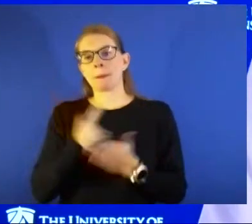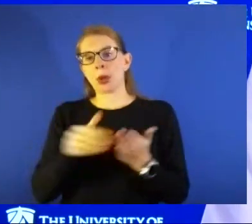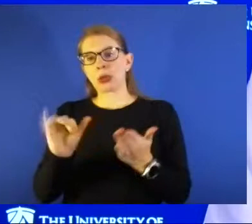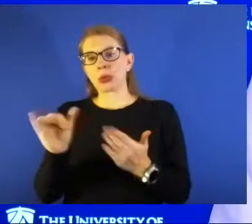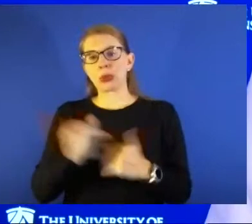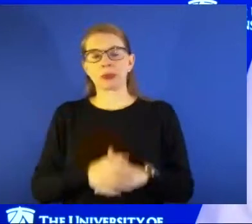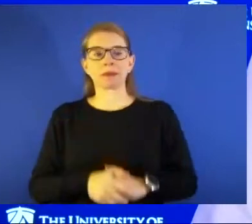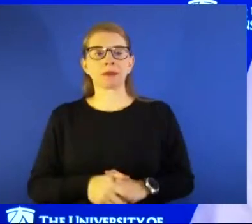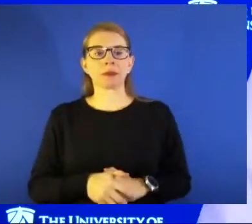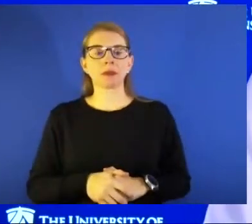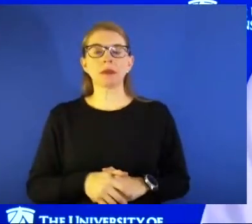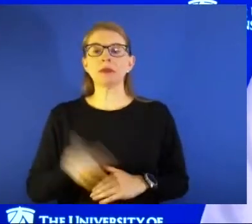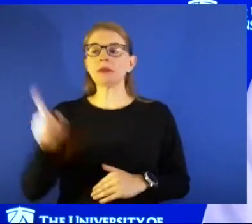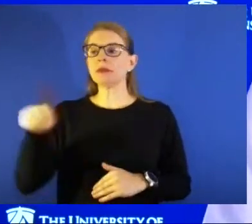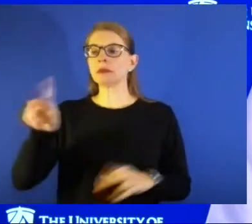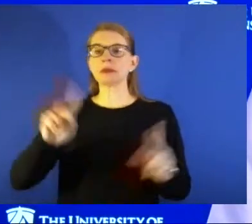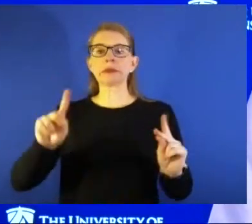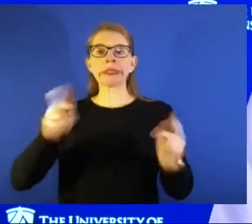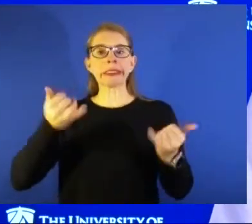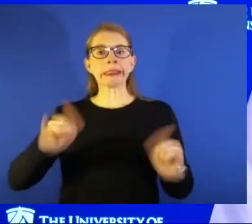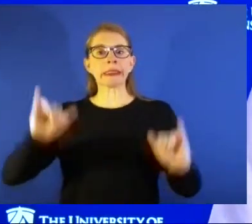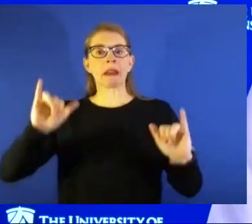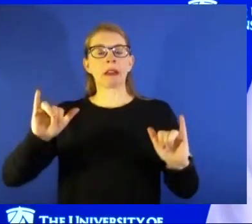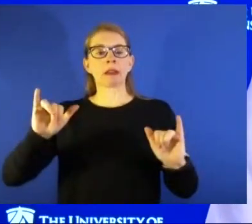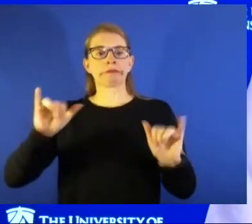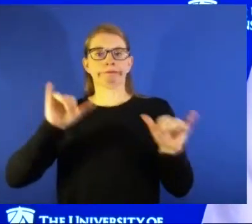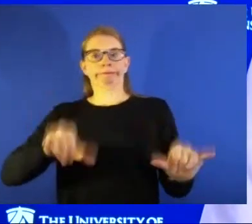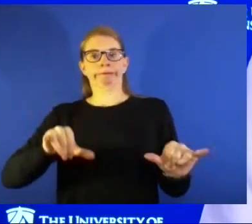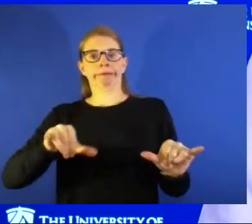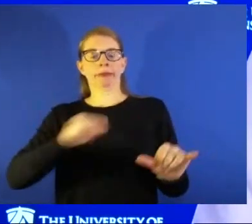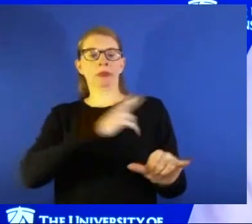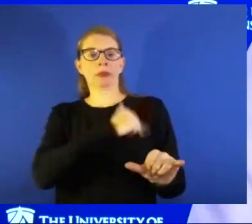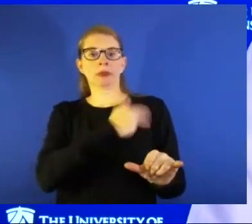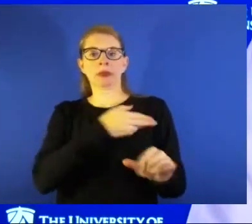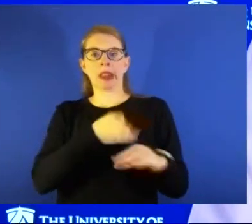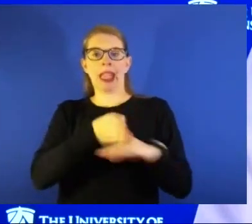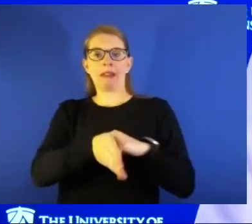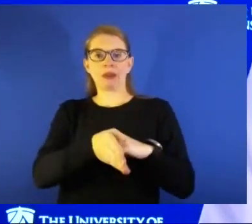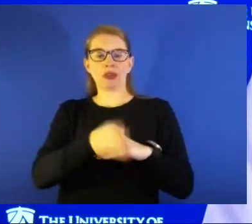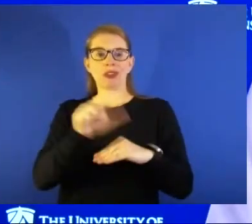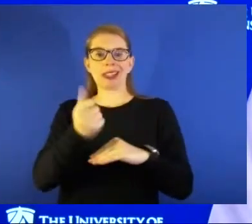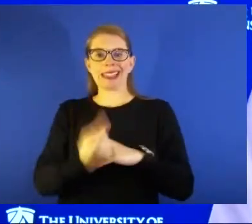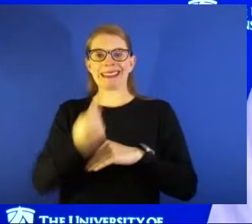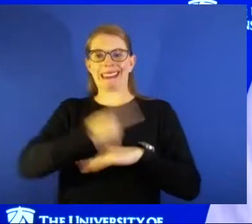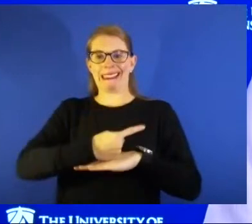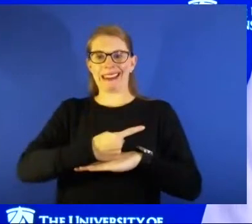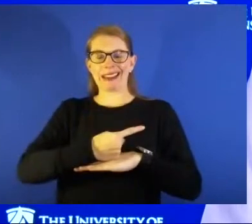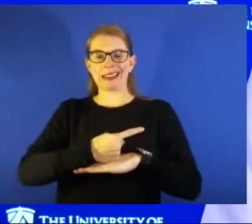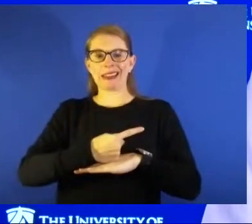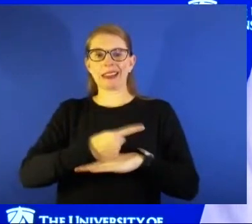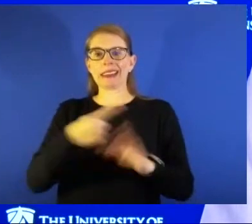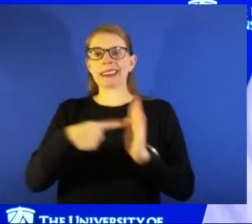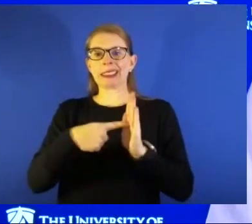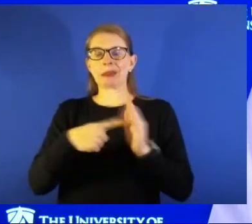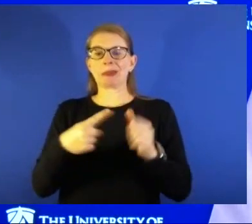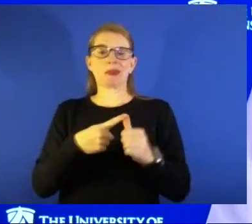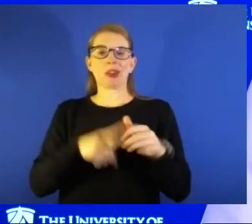those people who are still remaining in the hospital after their 10 days from when their symptoms came